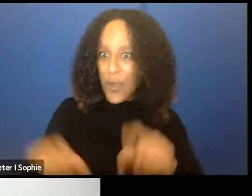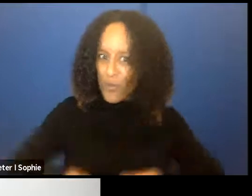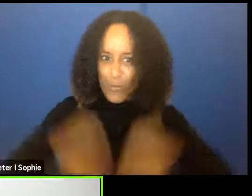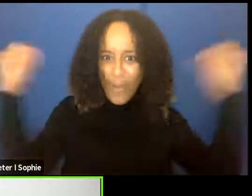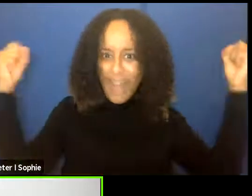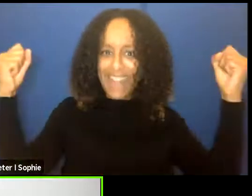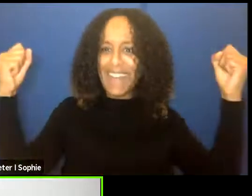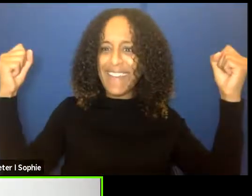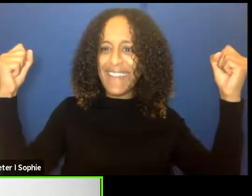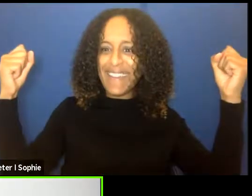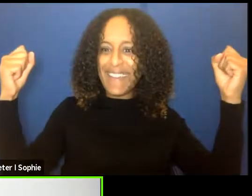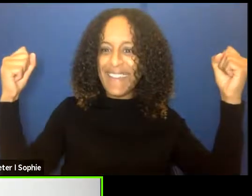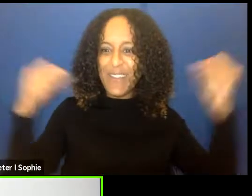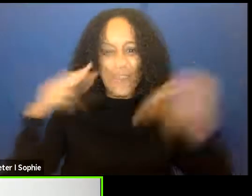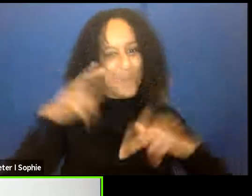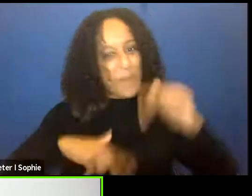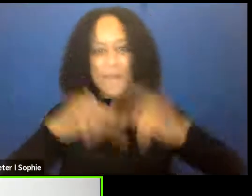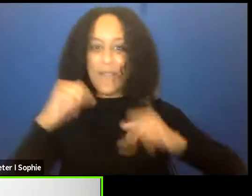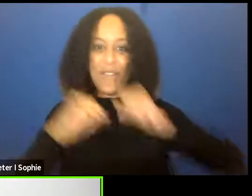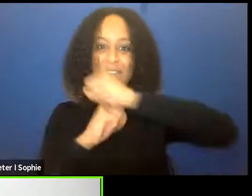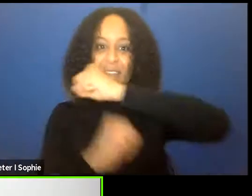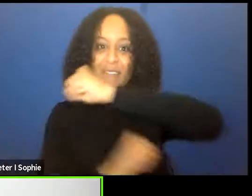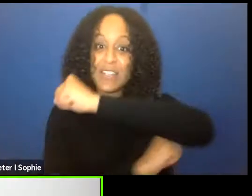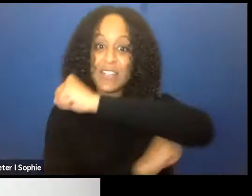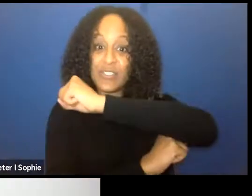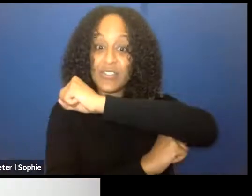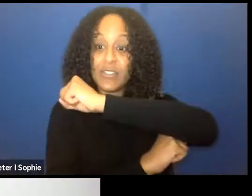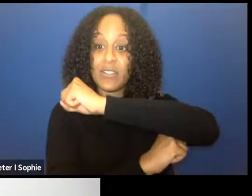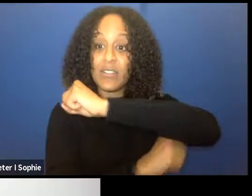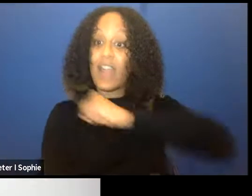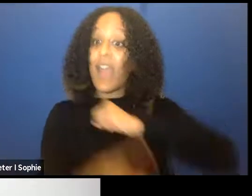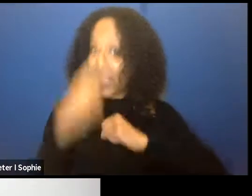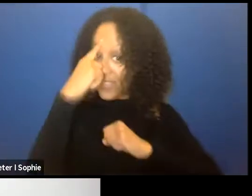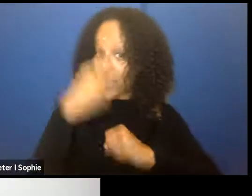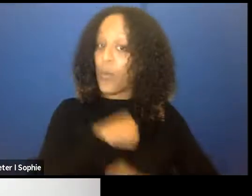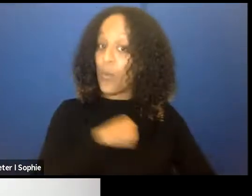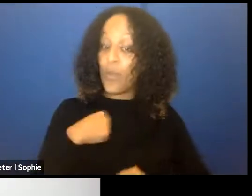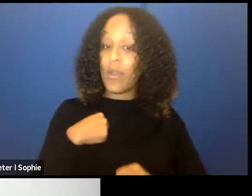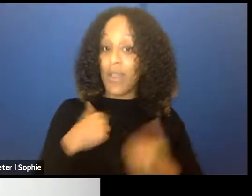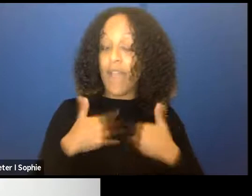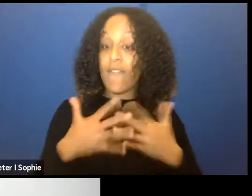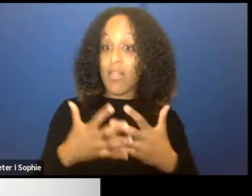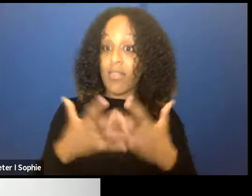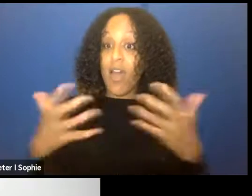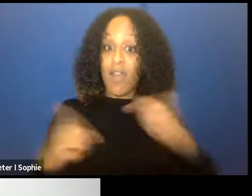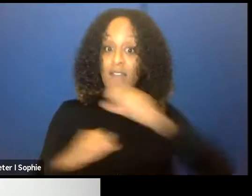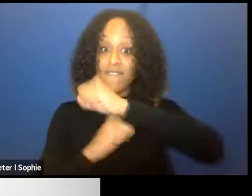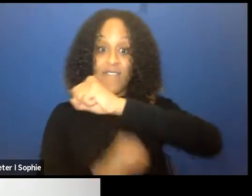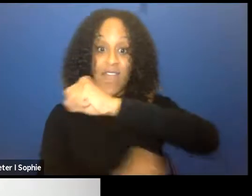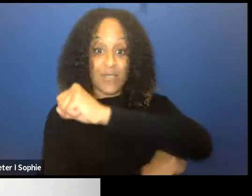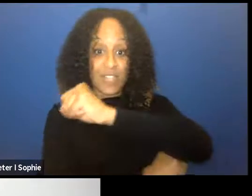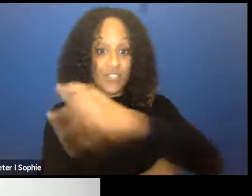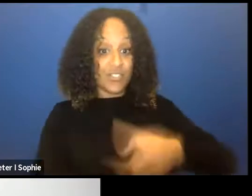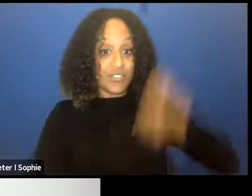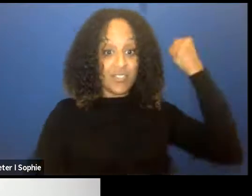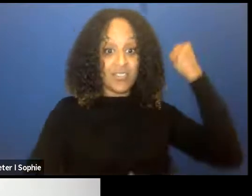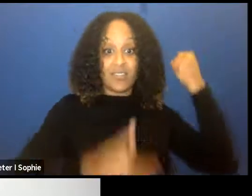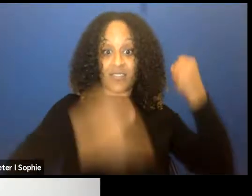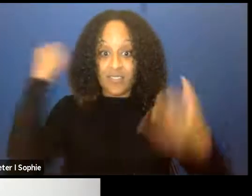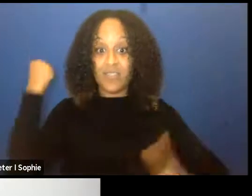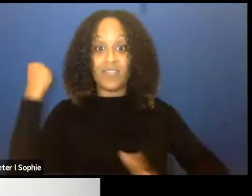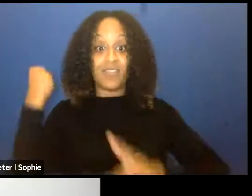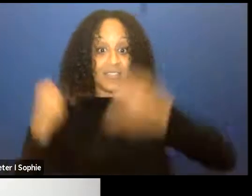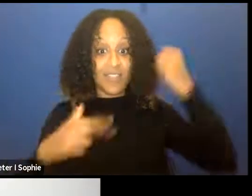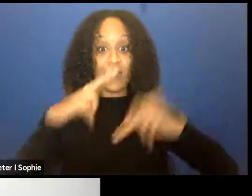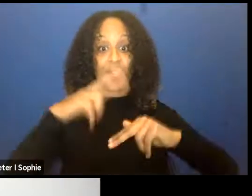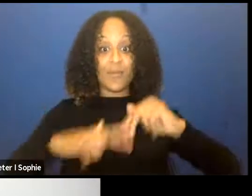it, rebuild the foundation. And I think that we've got a lot of foundation that we've got to rebuild, because